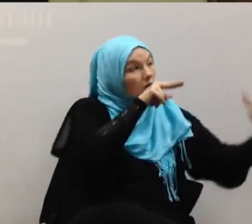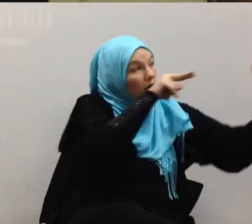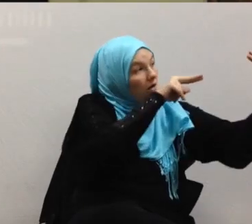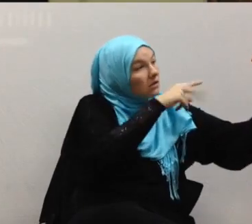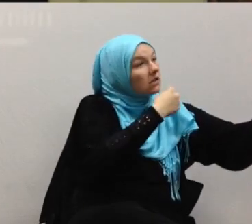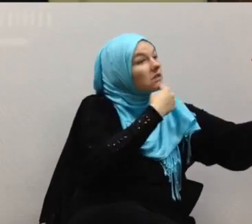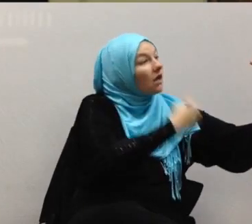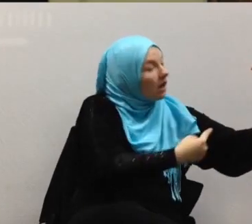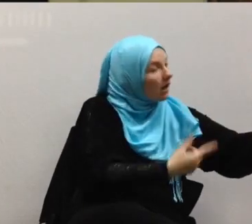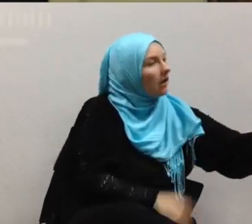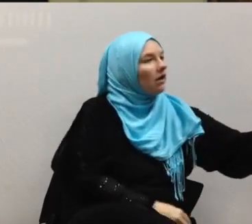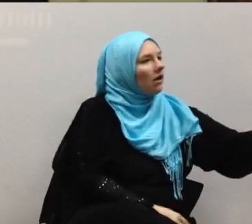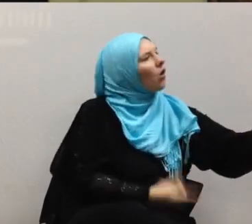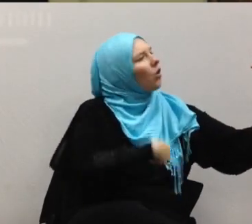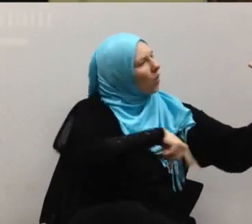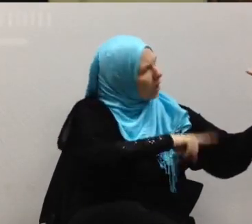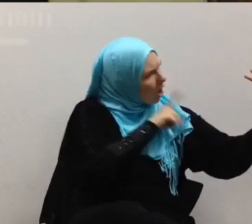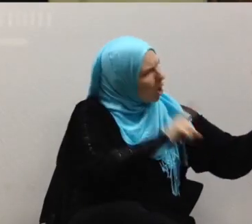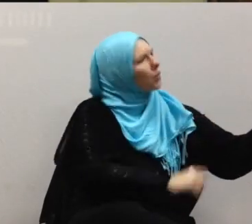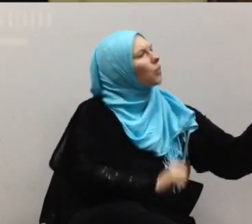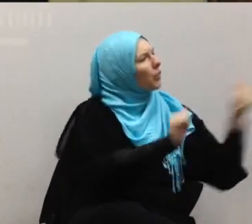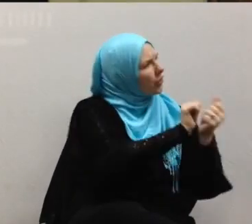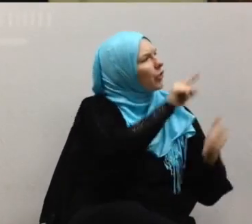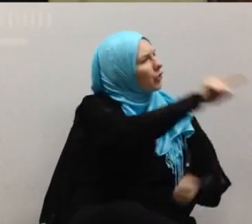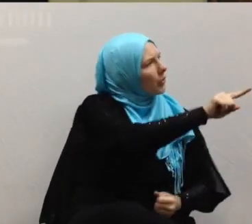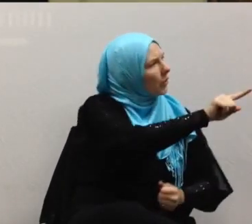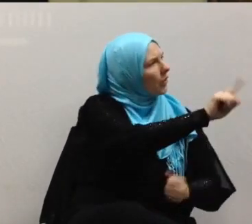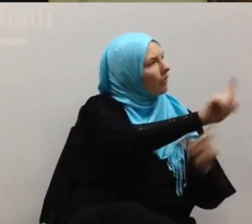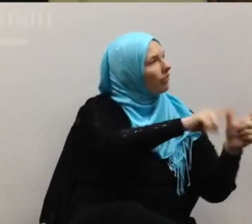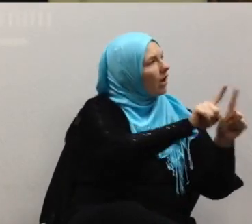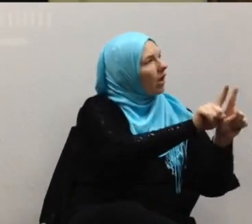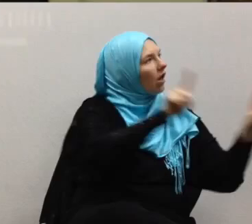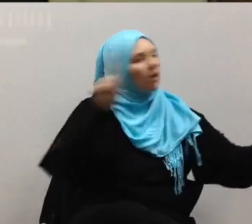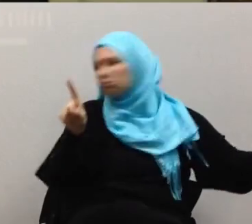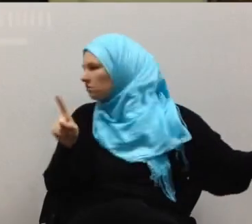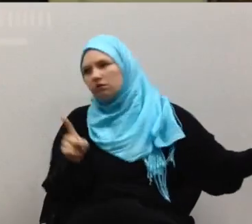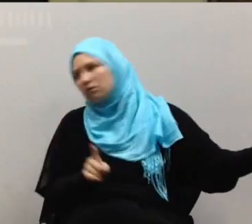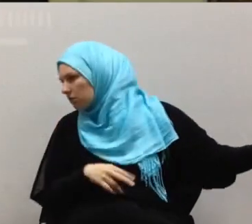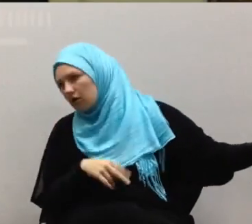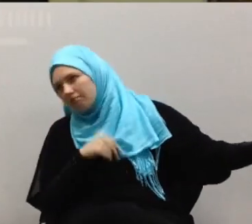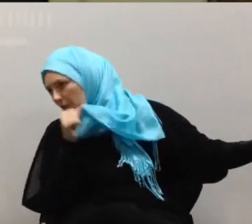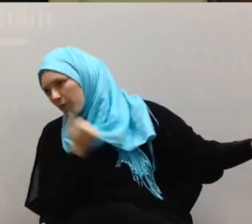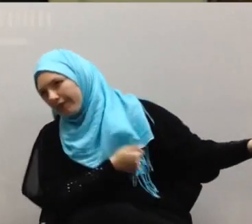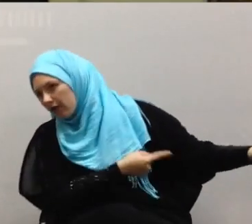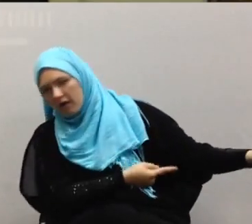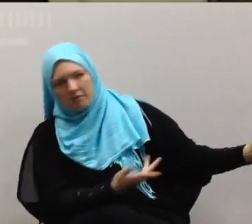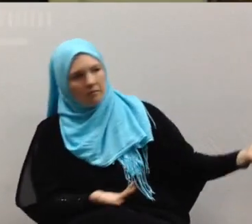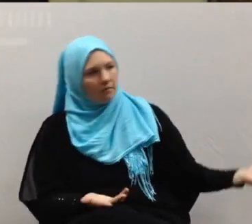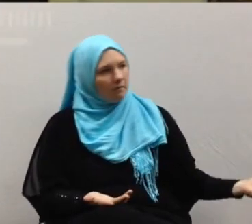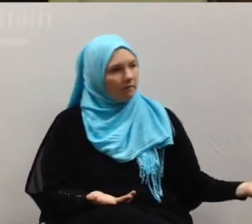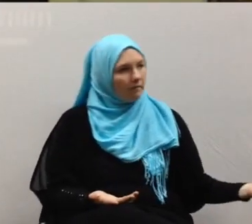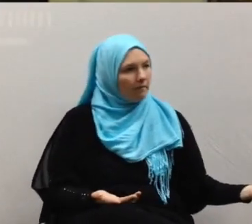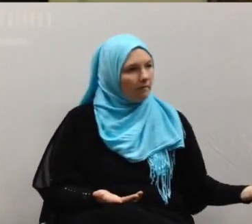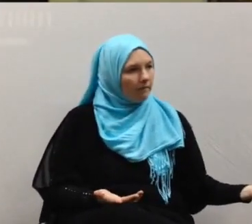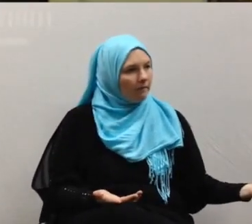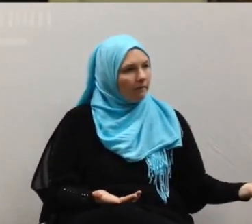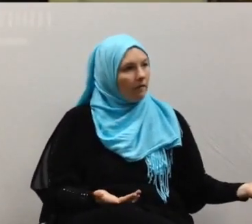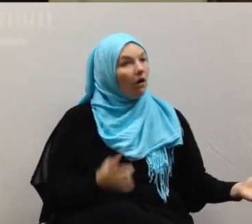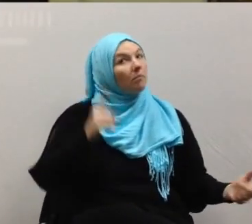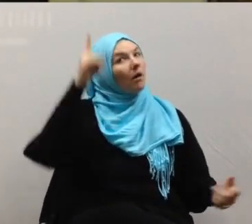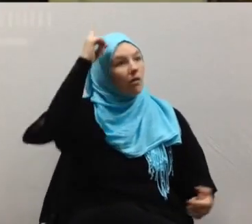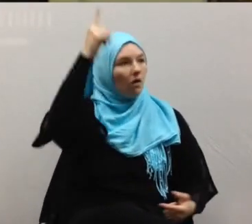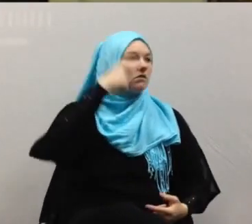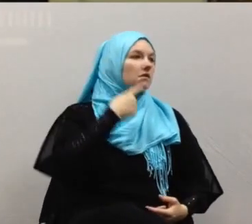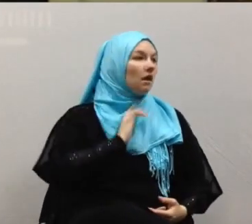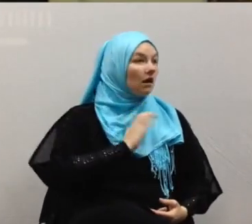we are with you. We are with truth. But Allah is telling us and them, he